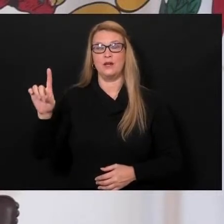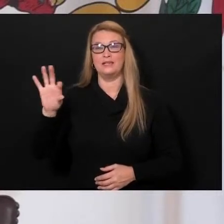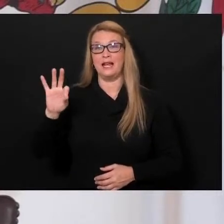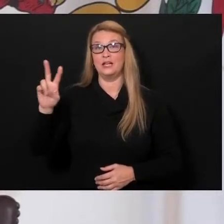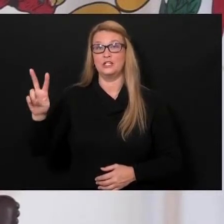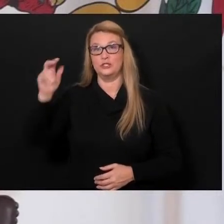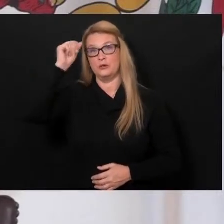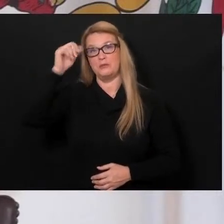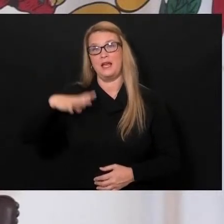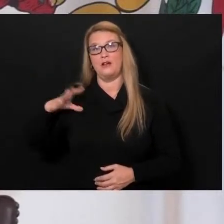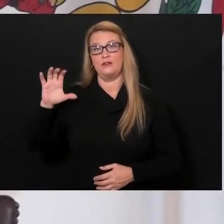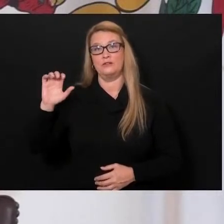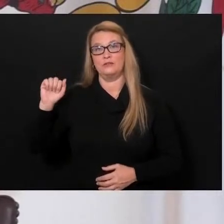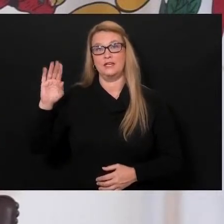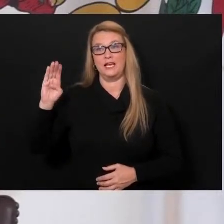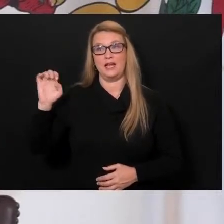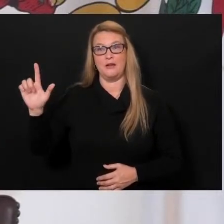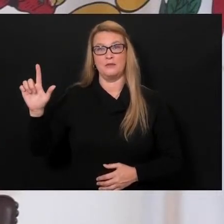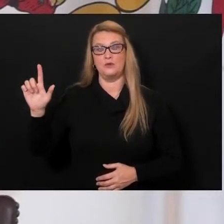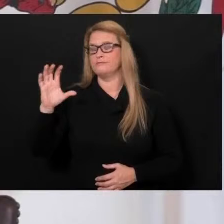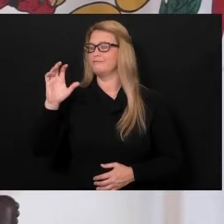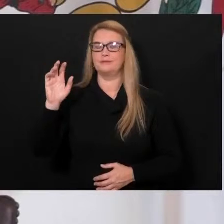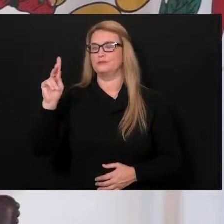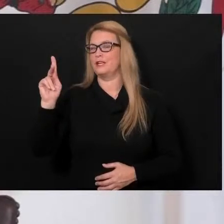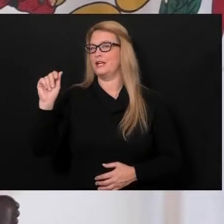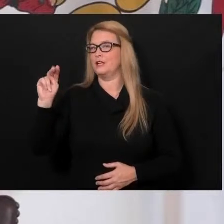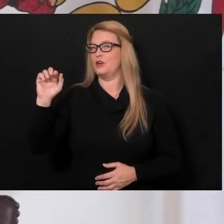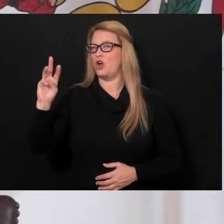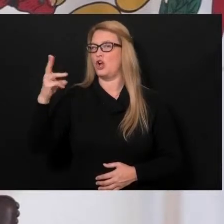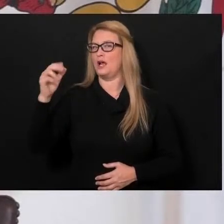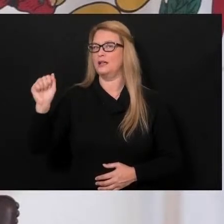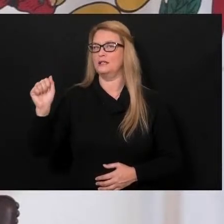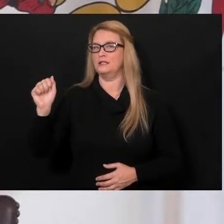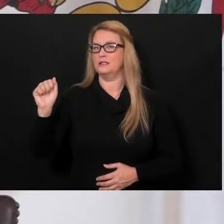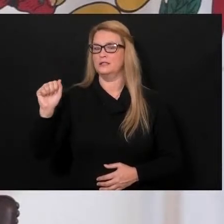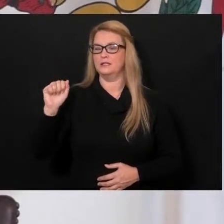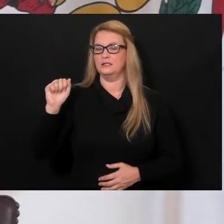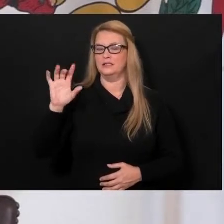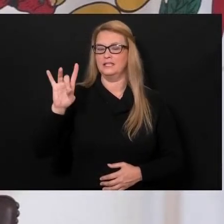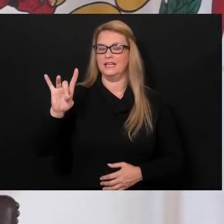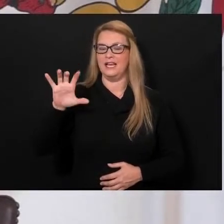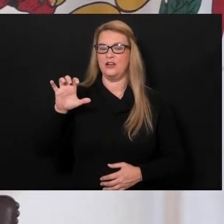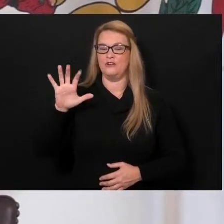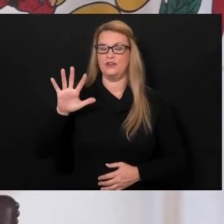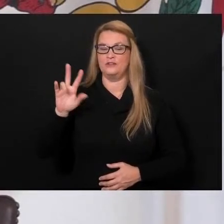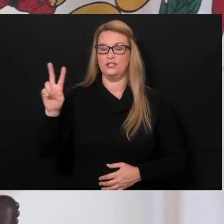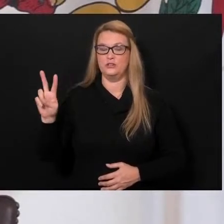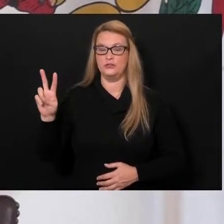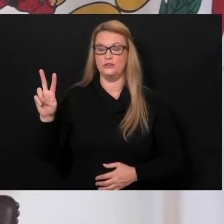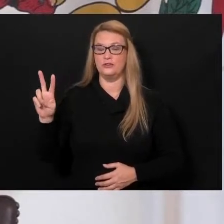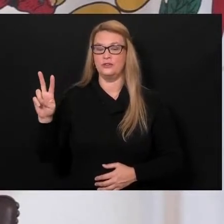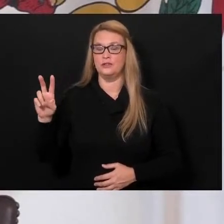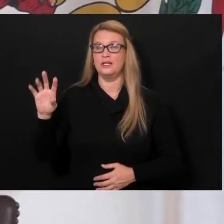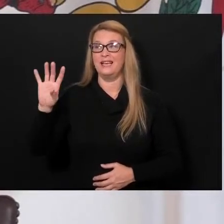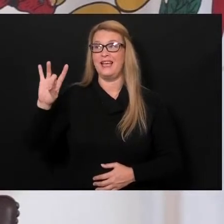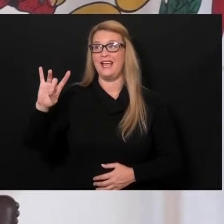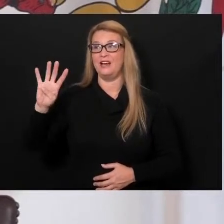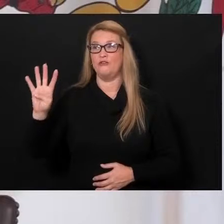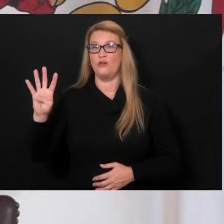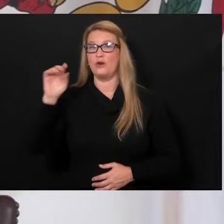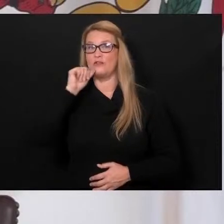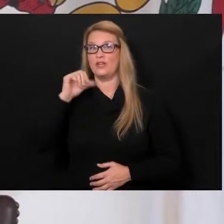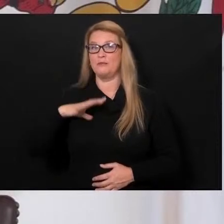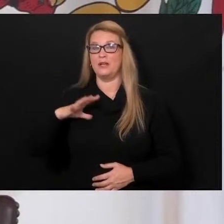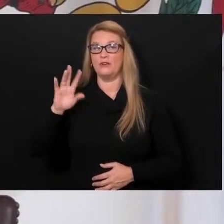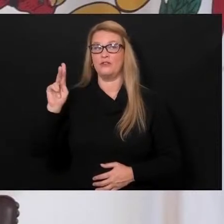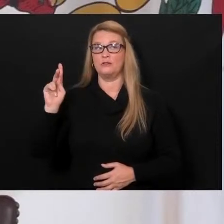92-year-old male from Kanawha County. Our 852nd death is an 84-year-old female from